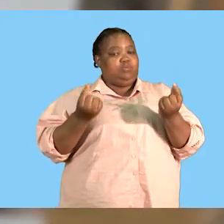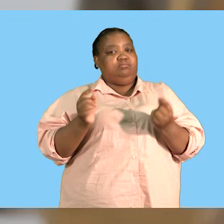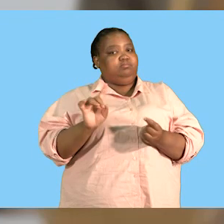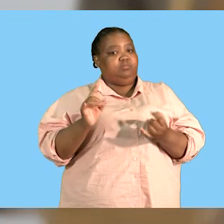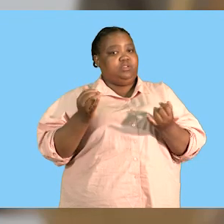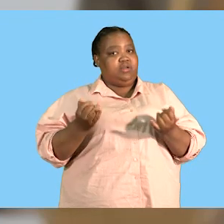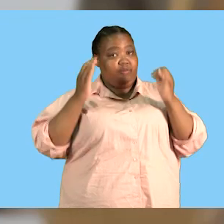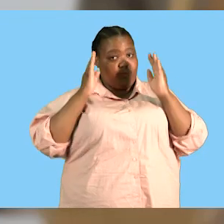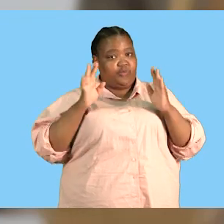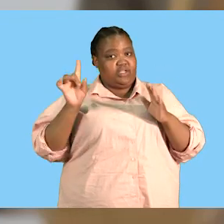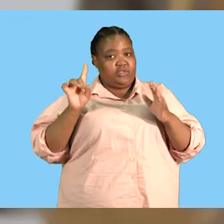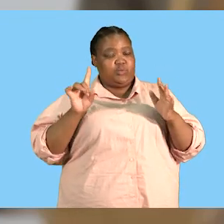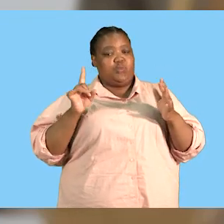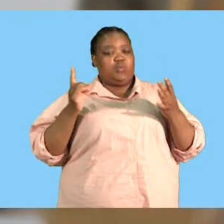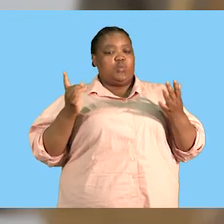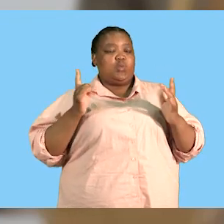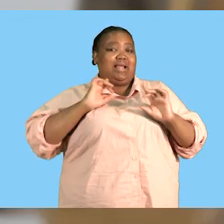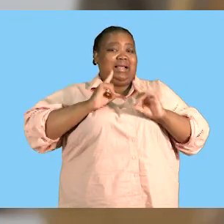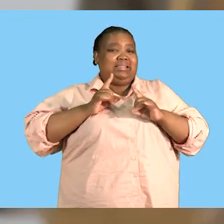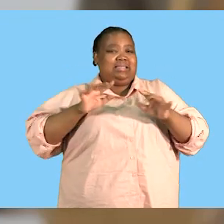at how to do it.